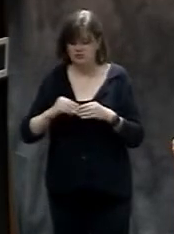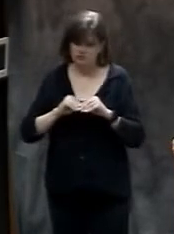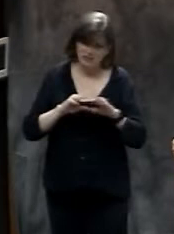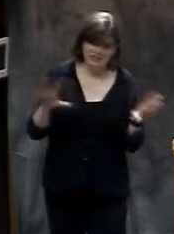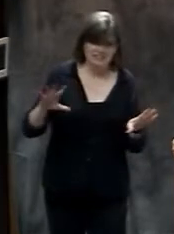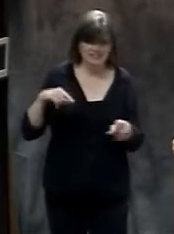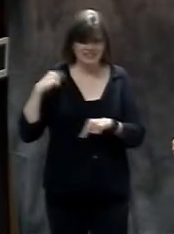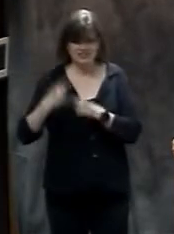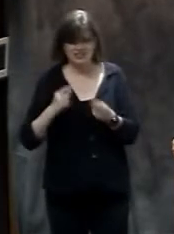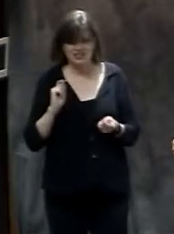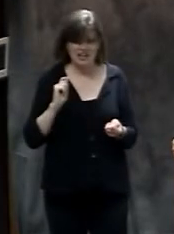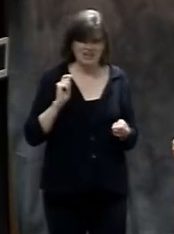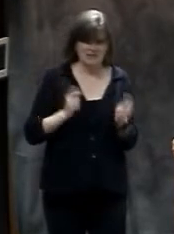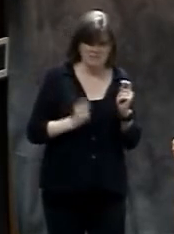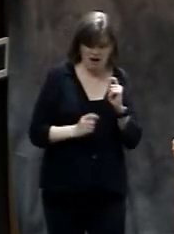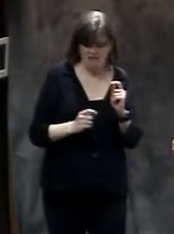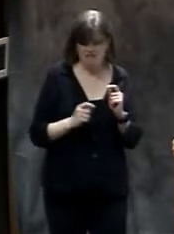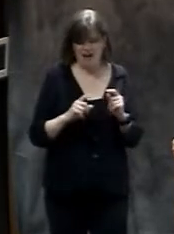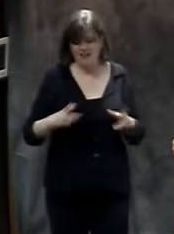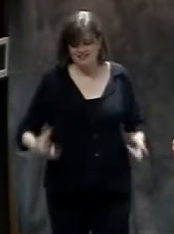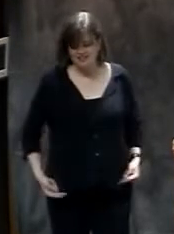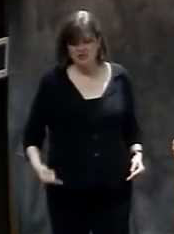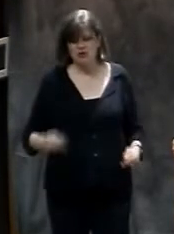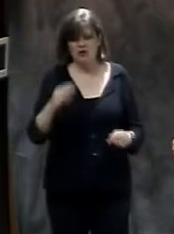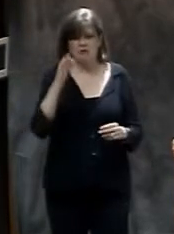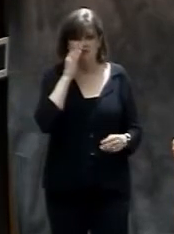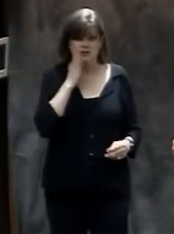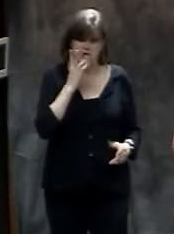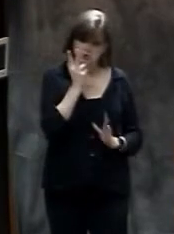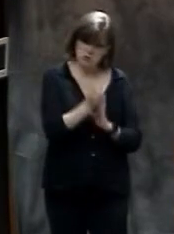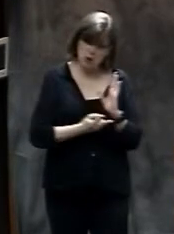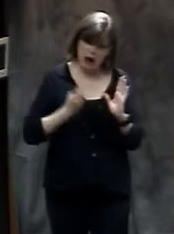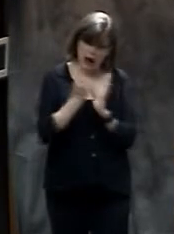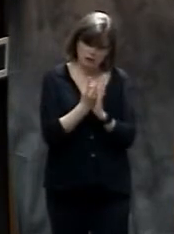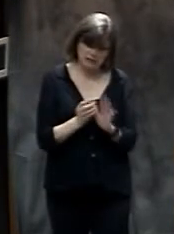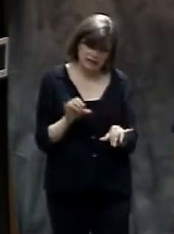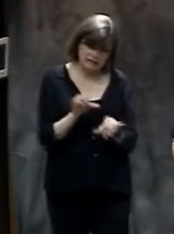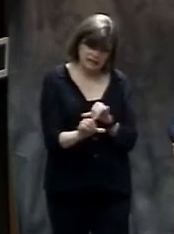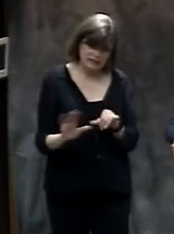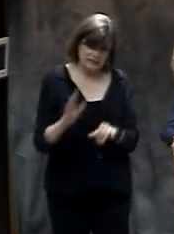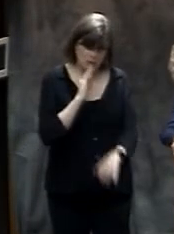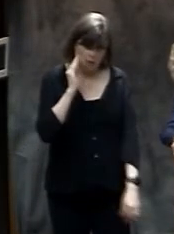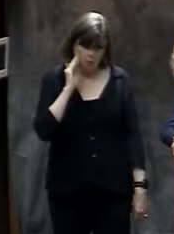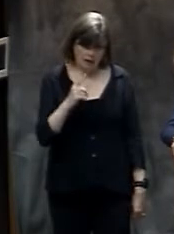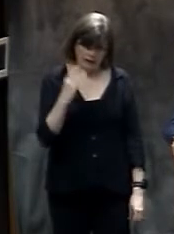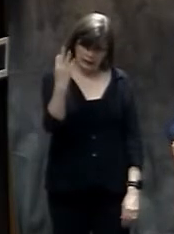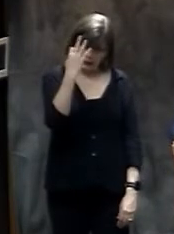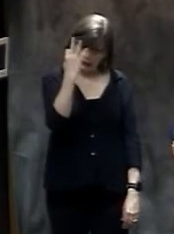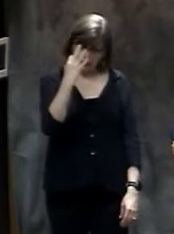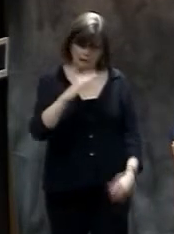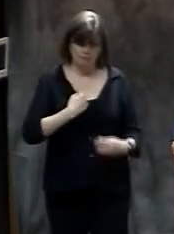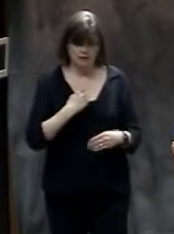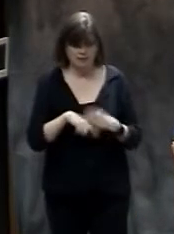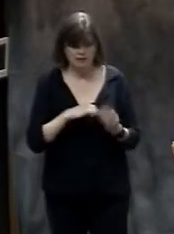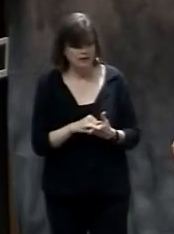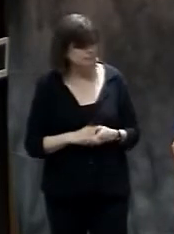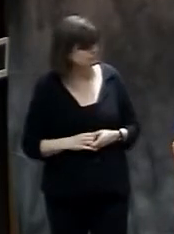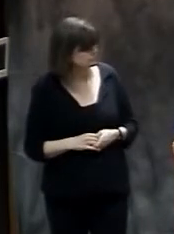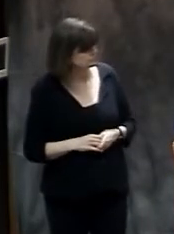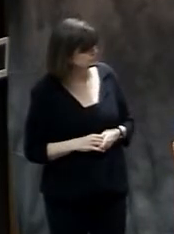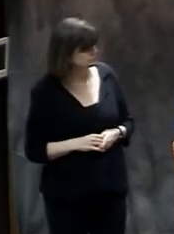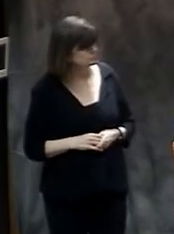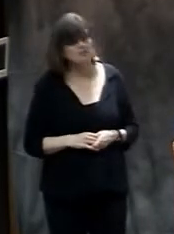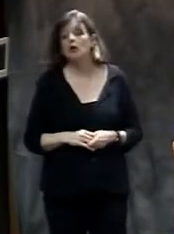mosquitoes. 2 hours I spent at his house while he talked to me about this. And what happened was they put this to a